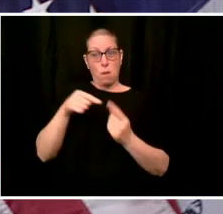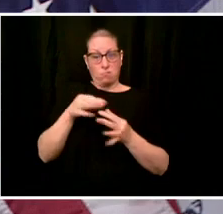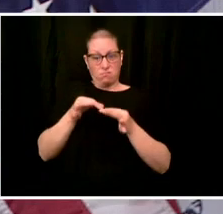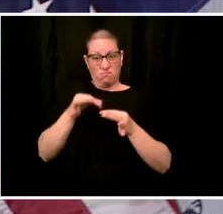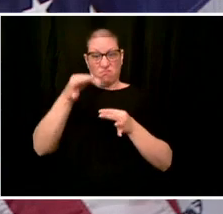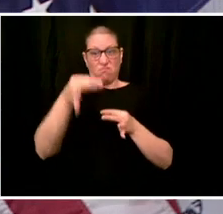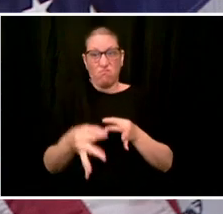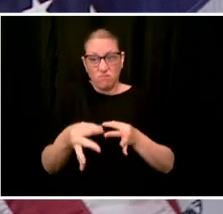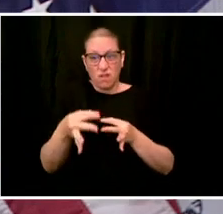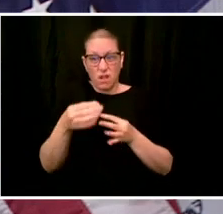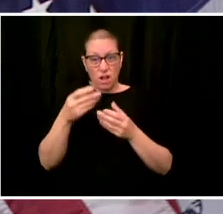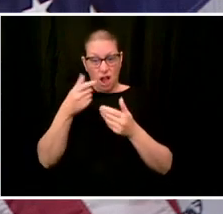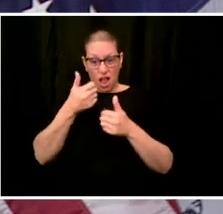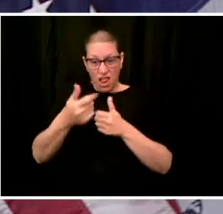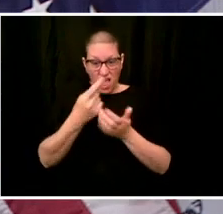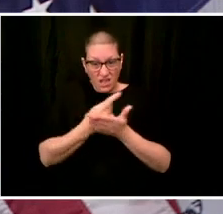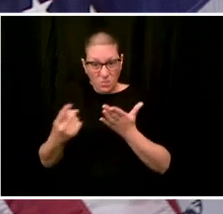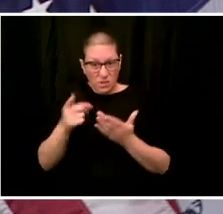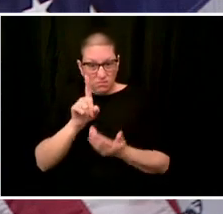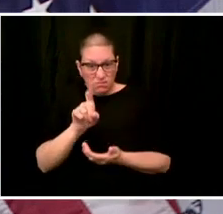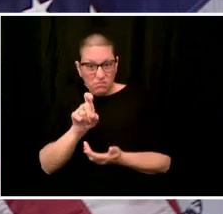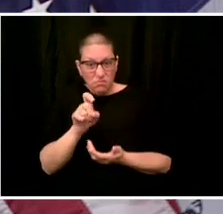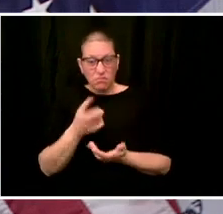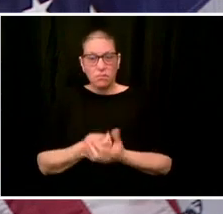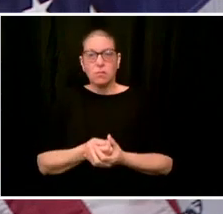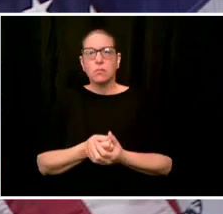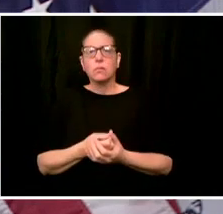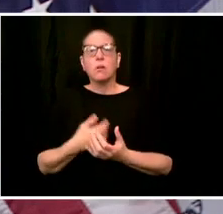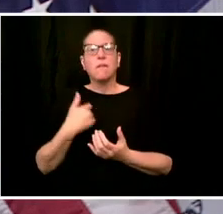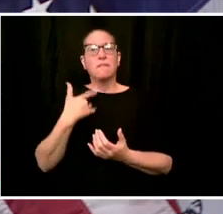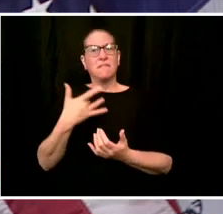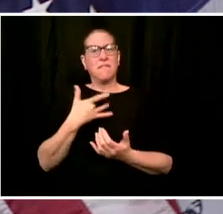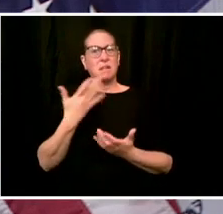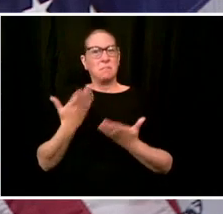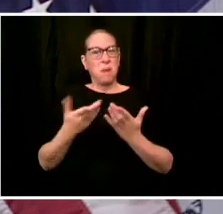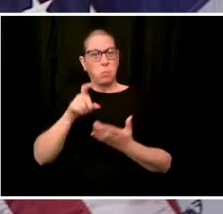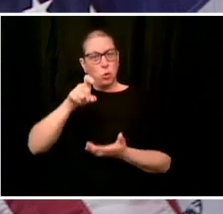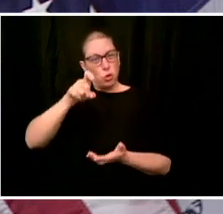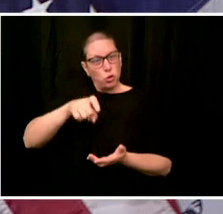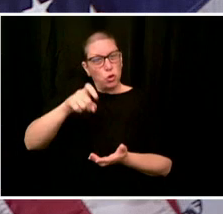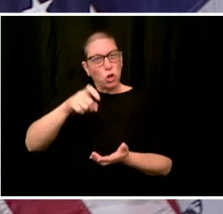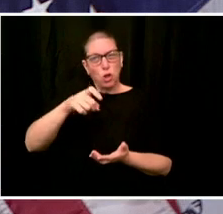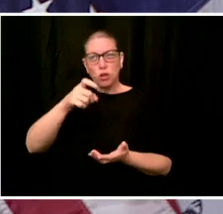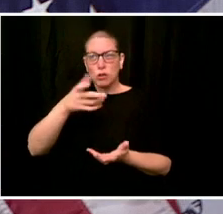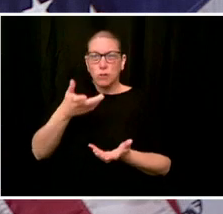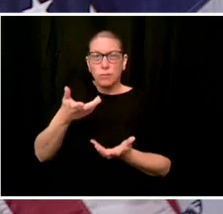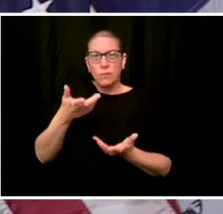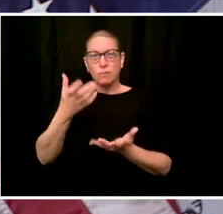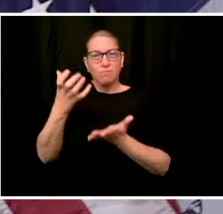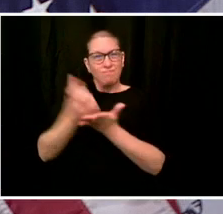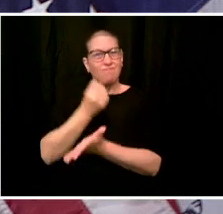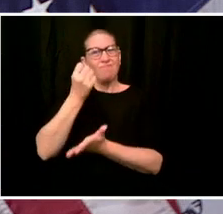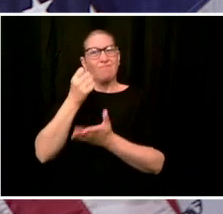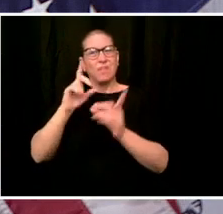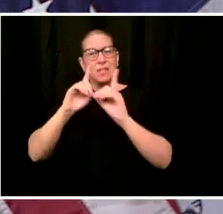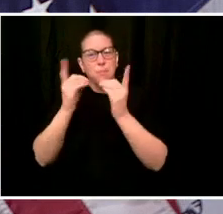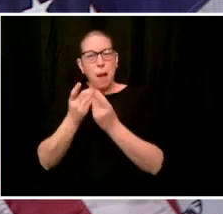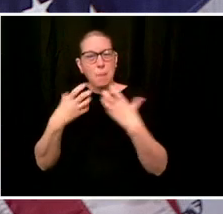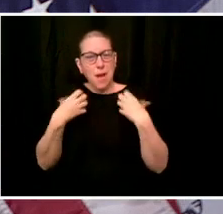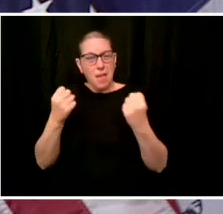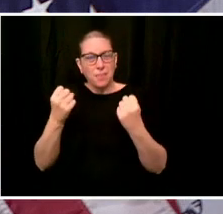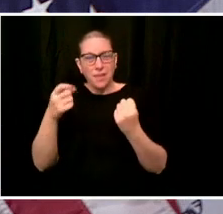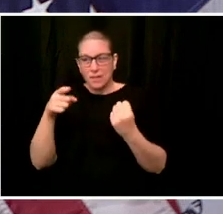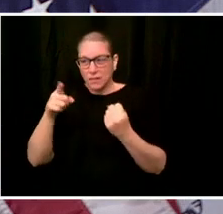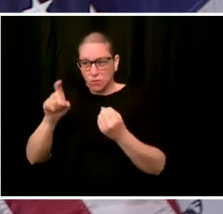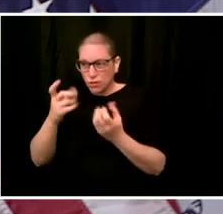department. On a separate issue, a colleague of mine wrote that the MTA is using markings on subway platforms to